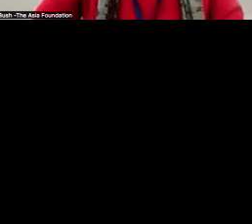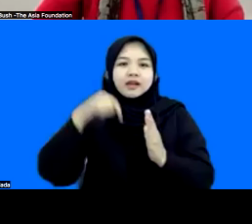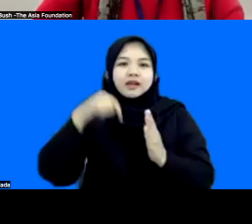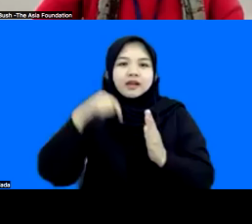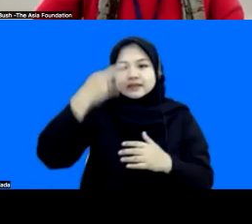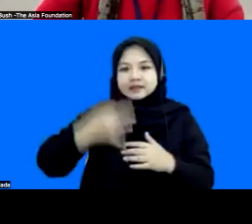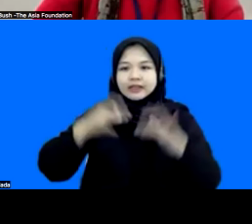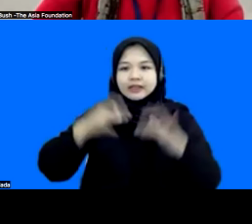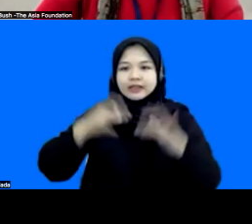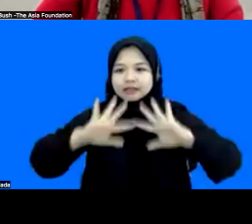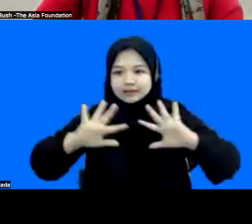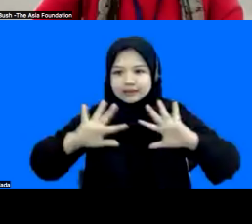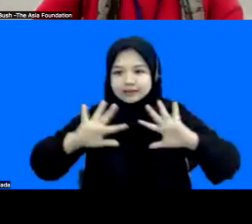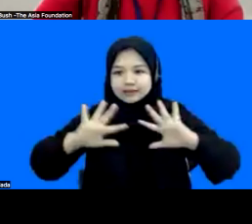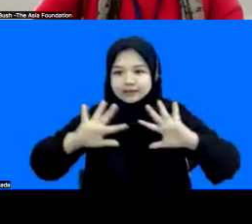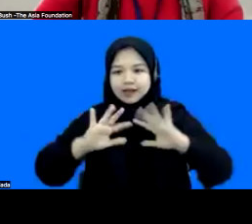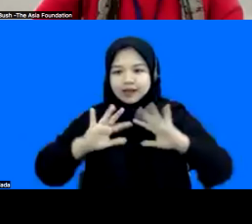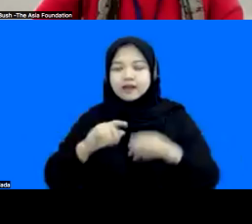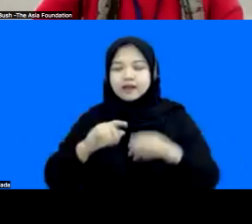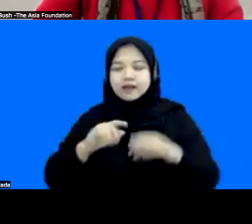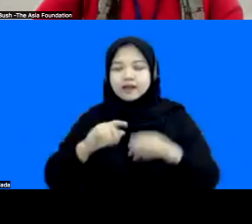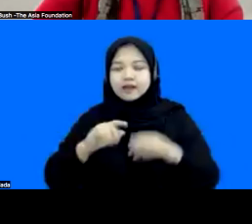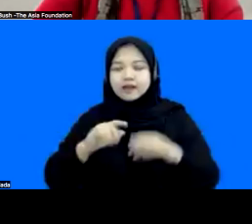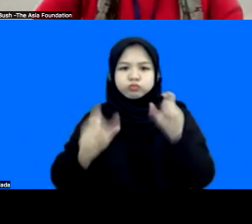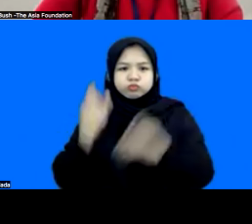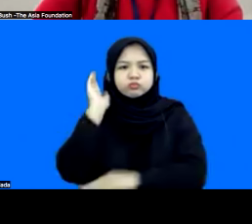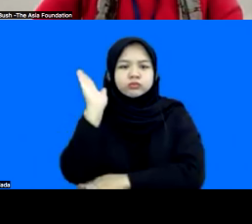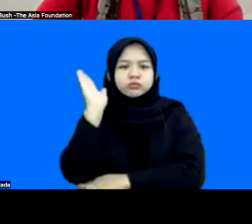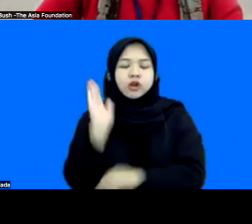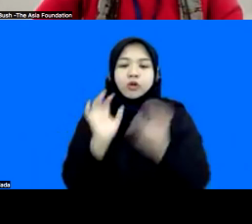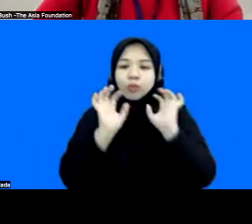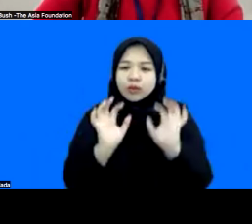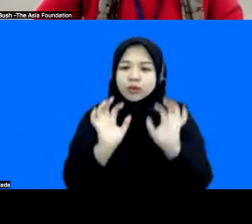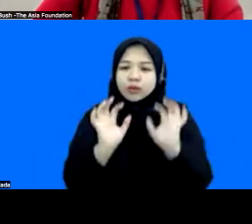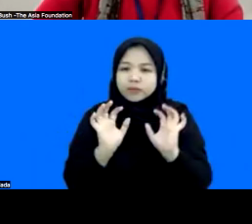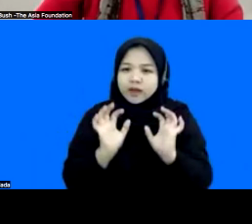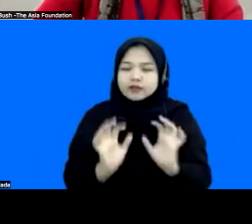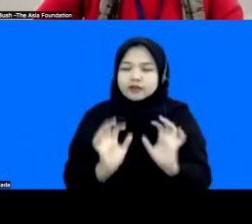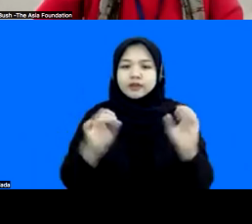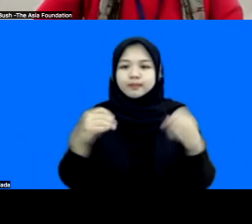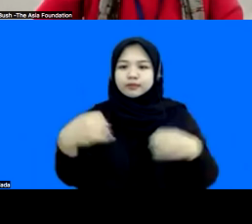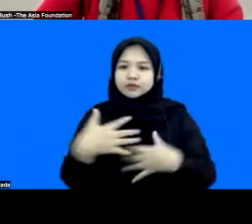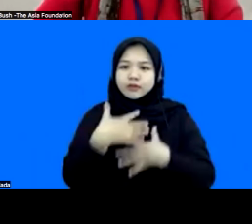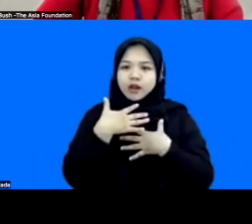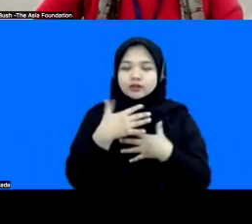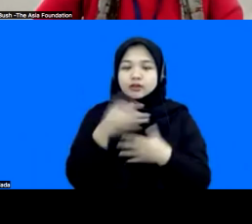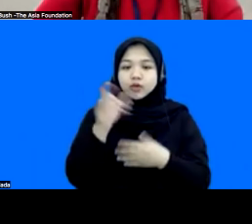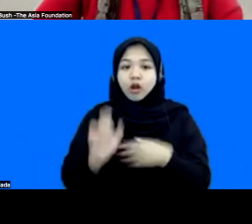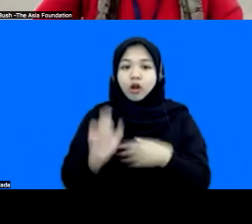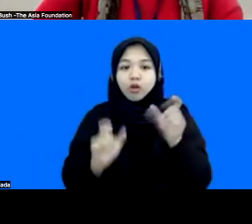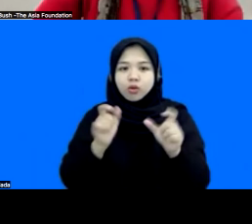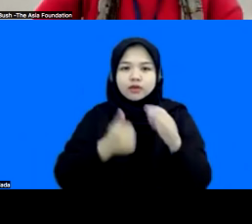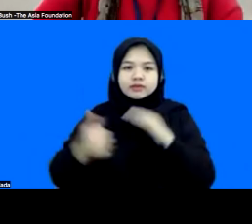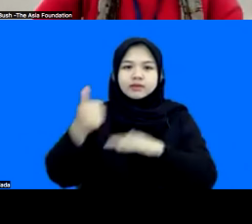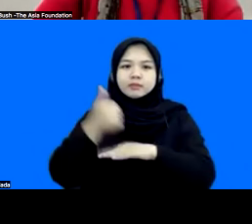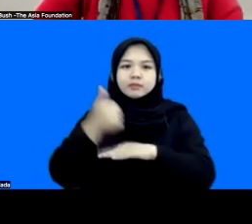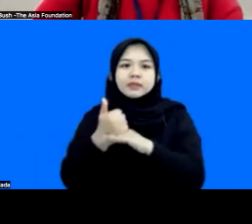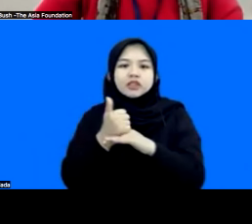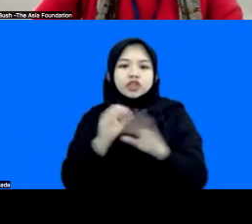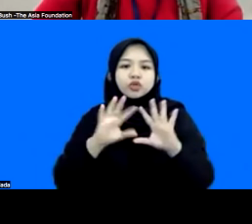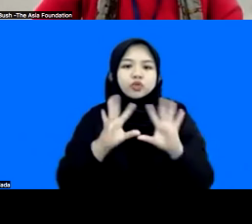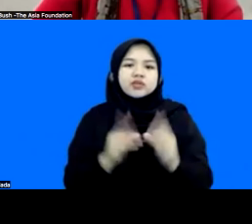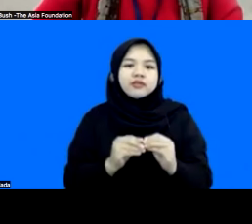Allow me, professional speakers and champions of inclusivity to share their experiences in finding